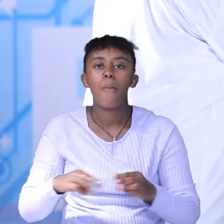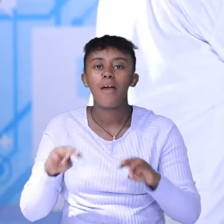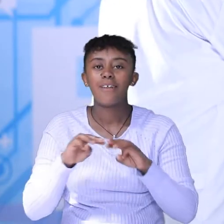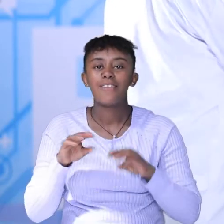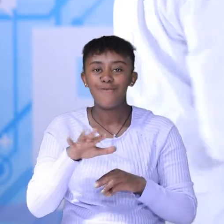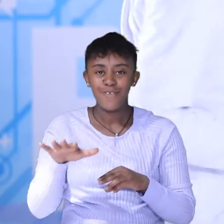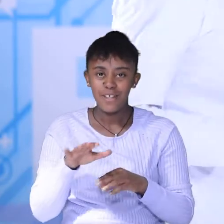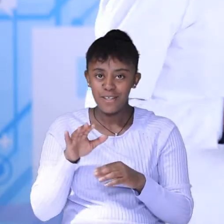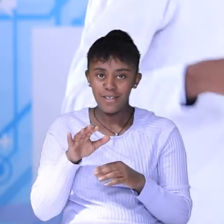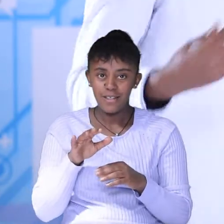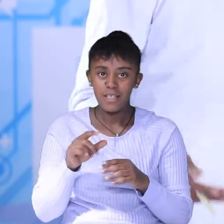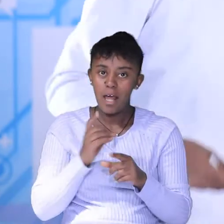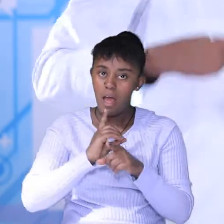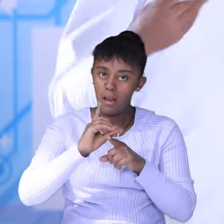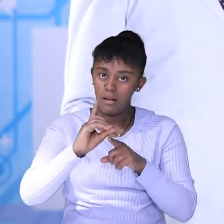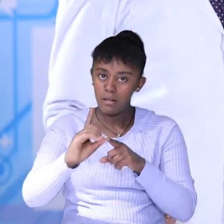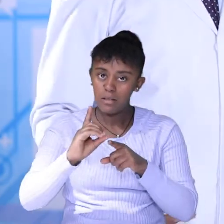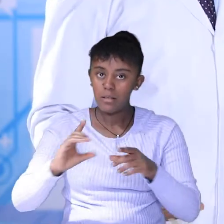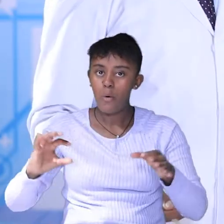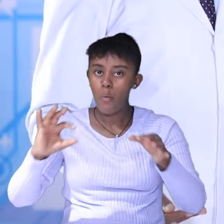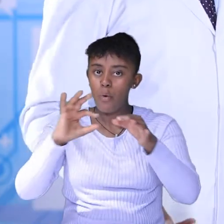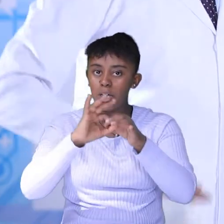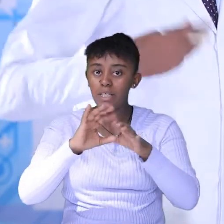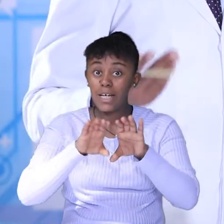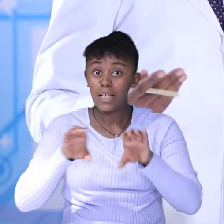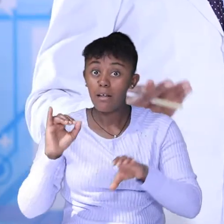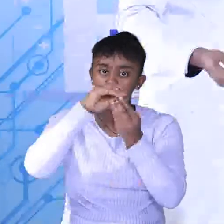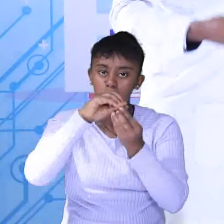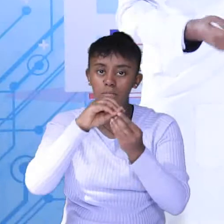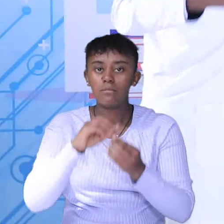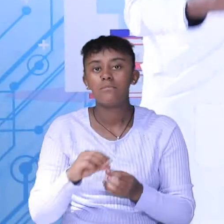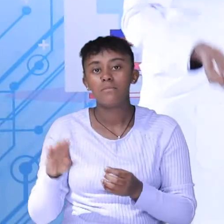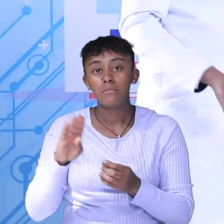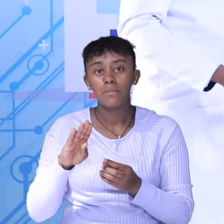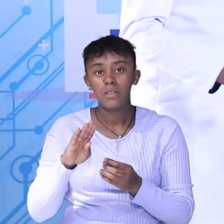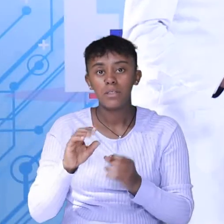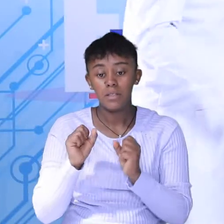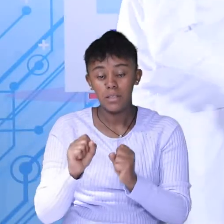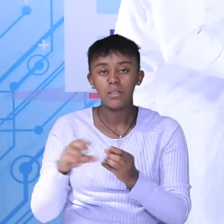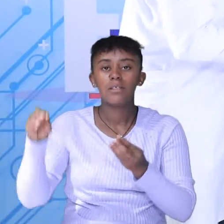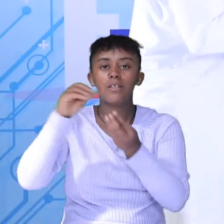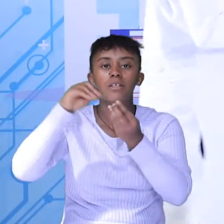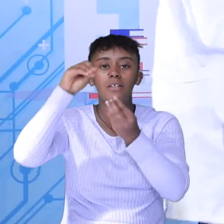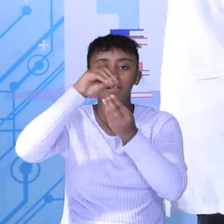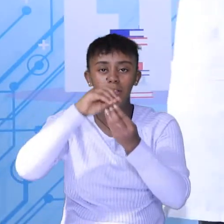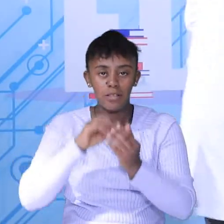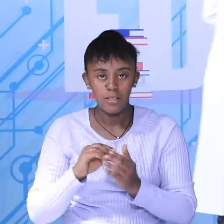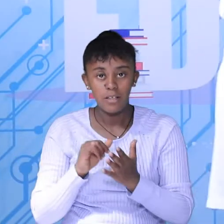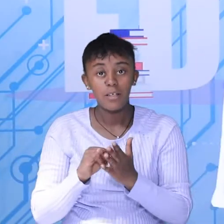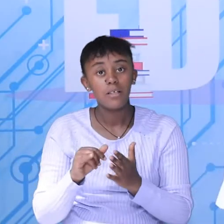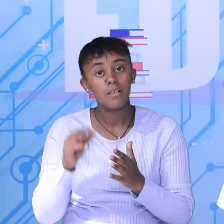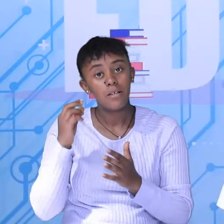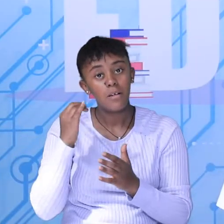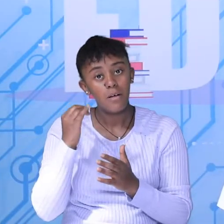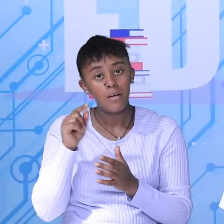field B has a direct correlation with the magnitude of the current I. As the current increases, the magnetic field strength also increases. The other point is